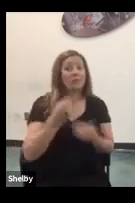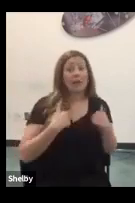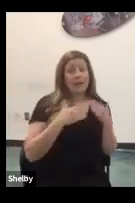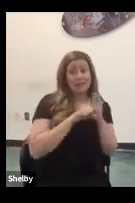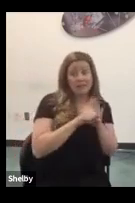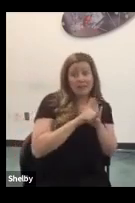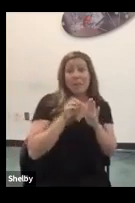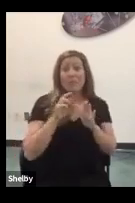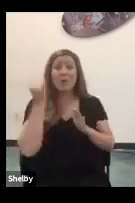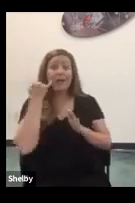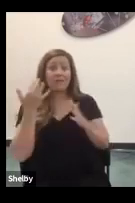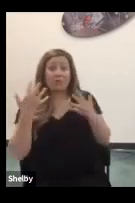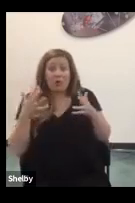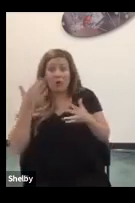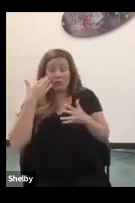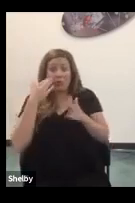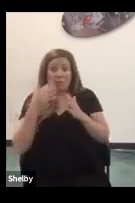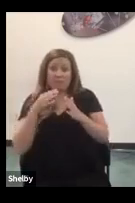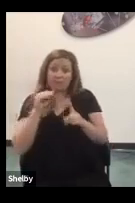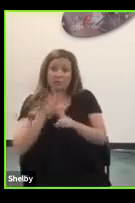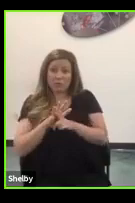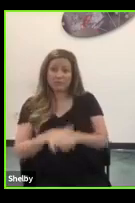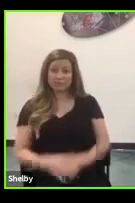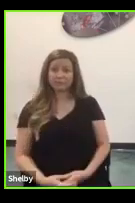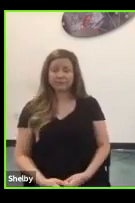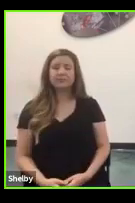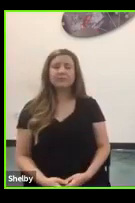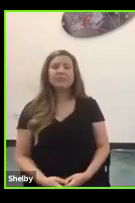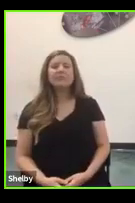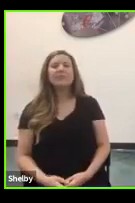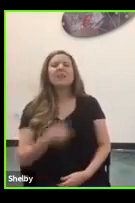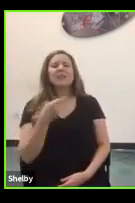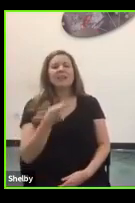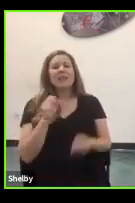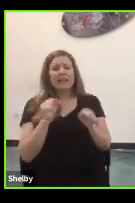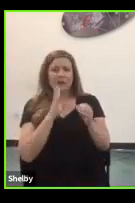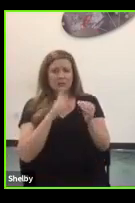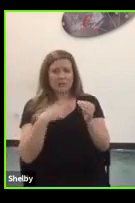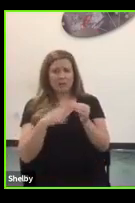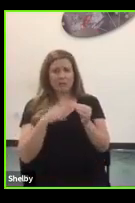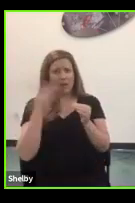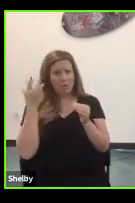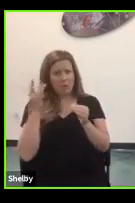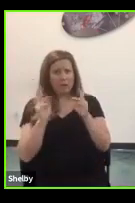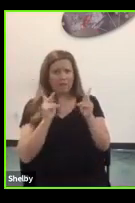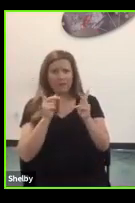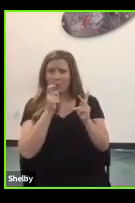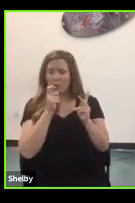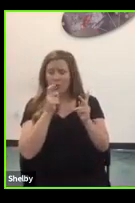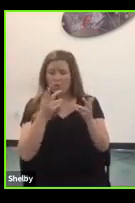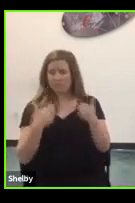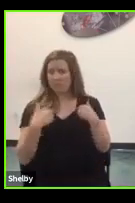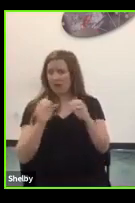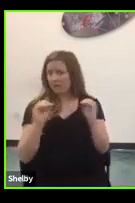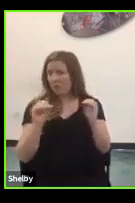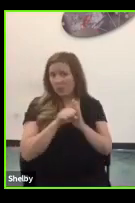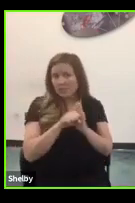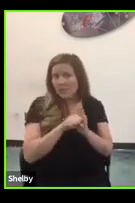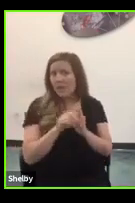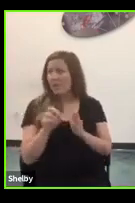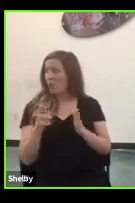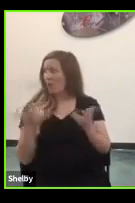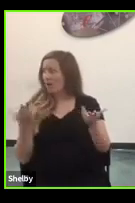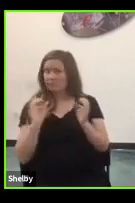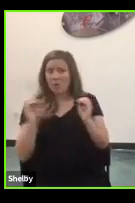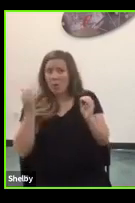known exposure. And those people should get tested. Can you speak a little bit about why people who do not have symptoms or do not have